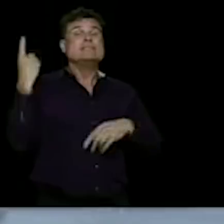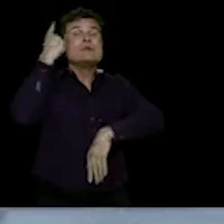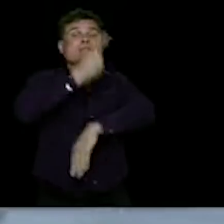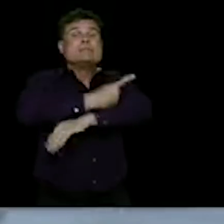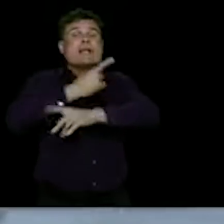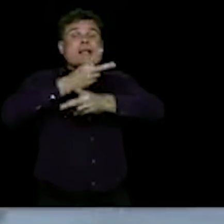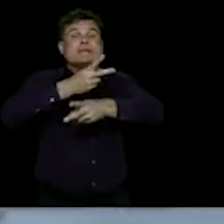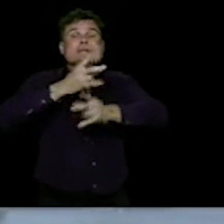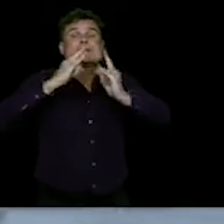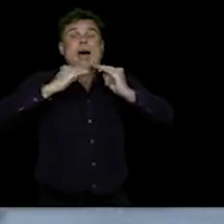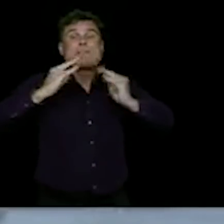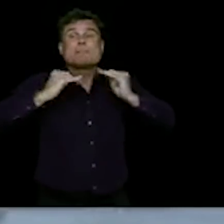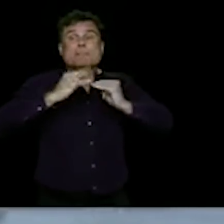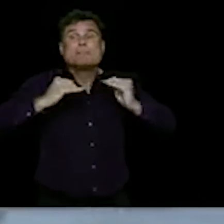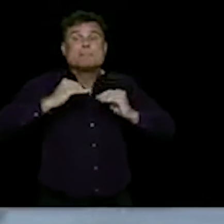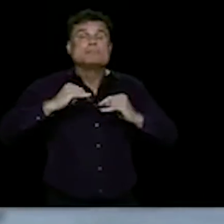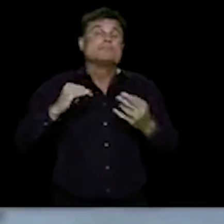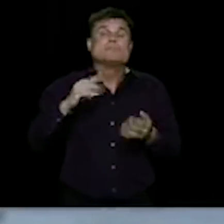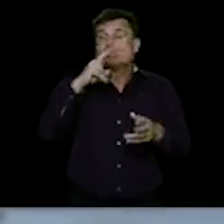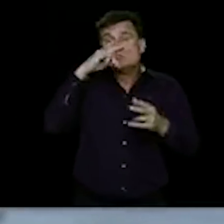doing collectively now.